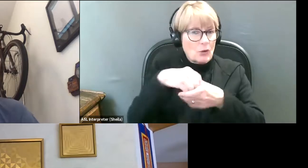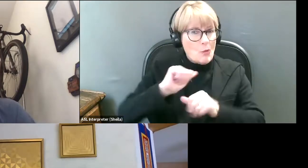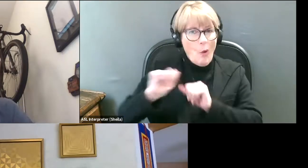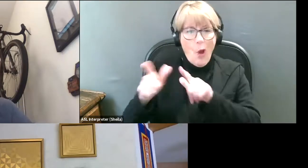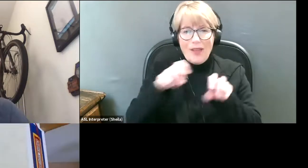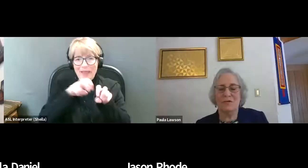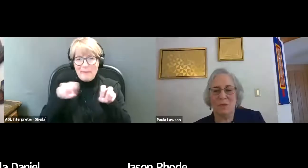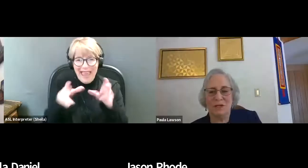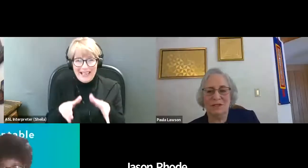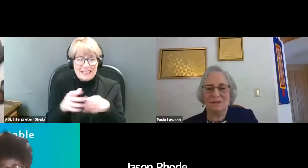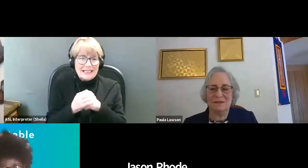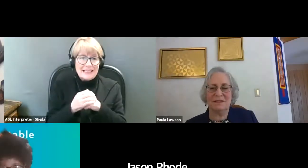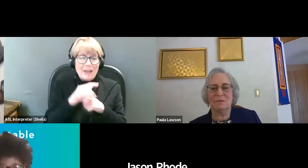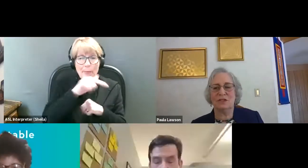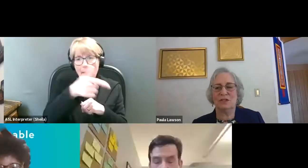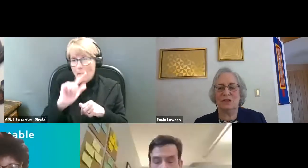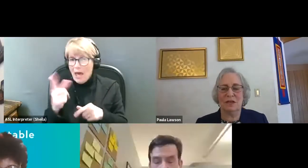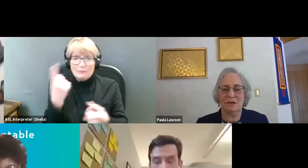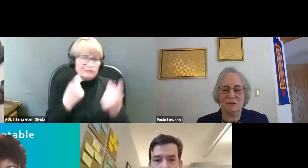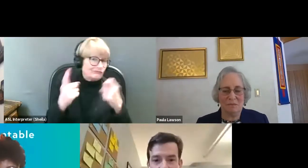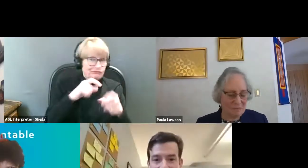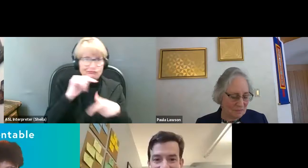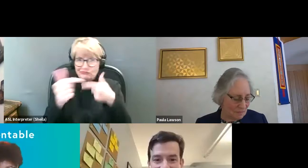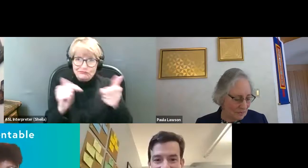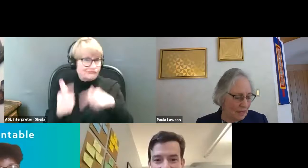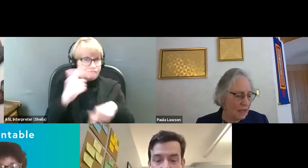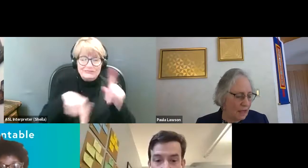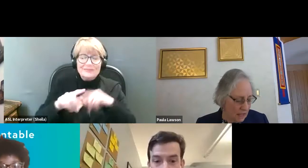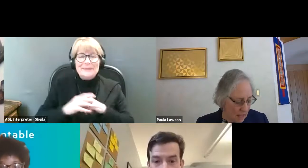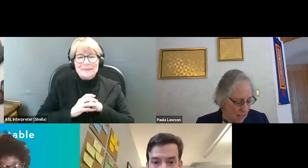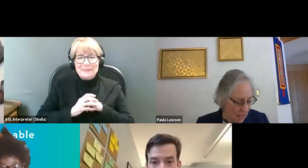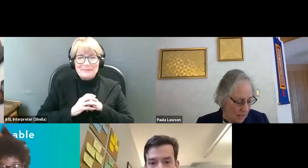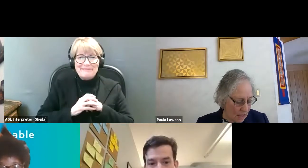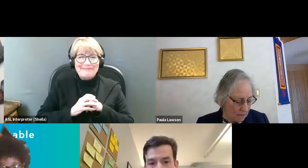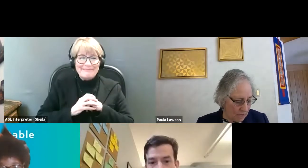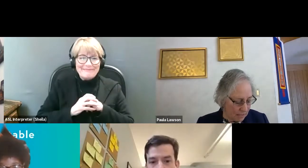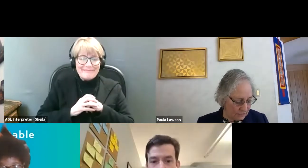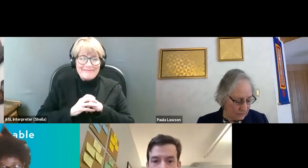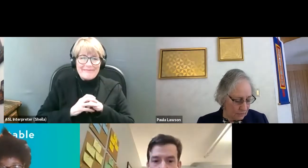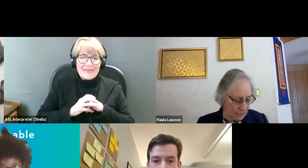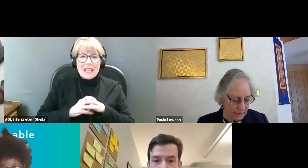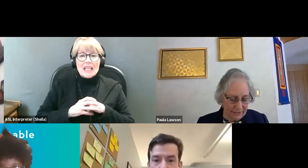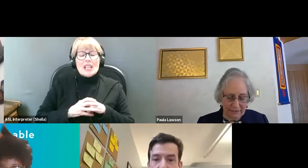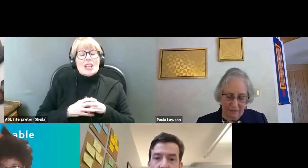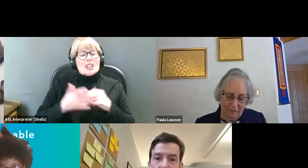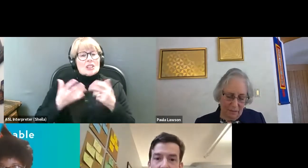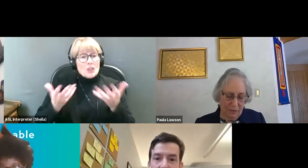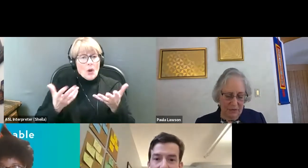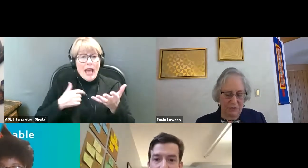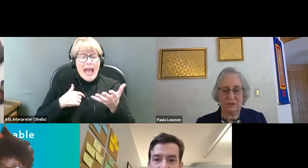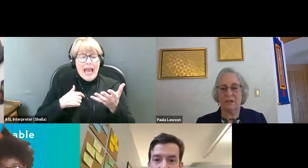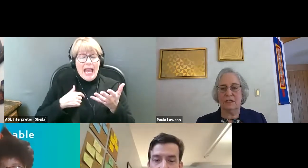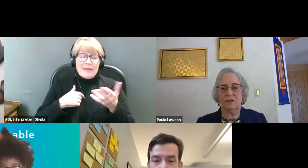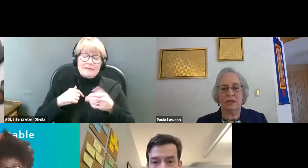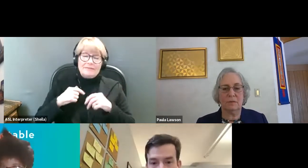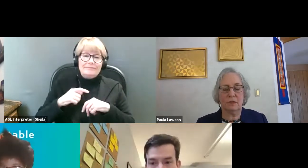case we go from one subject to the other. So I'll ask a couple